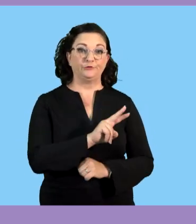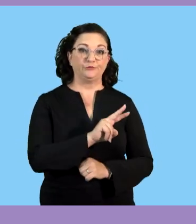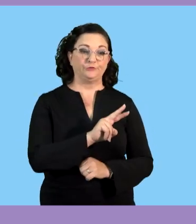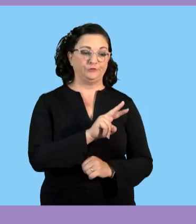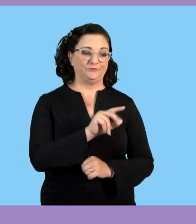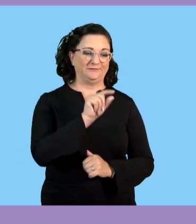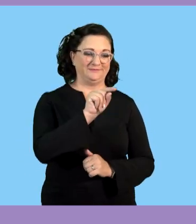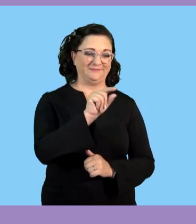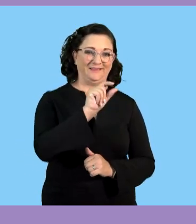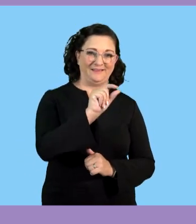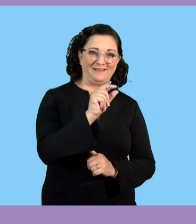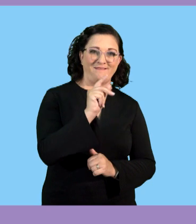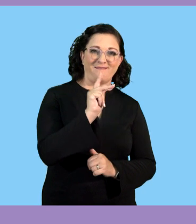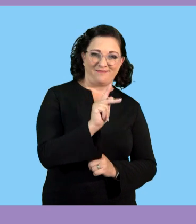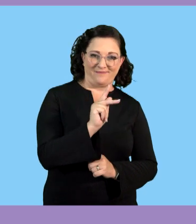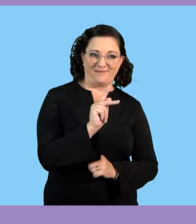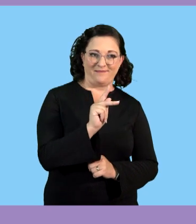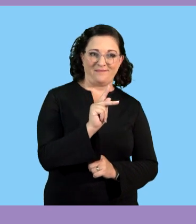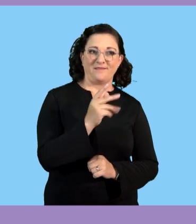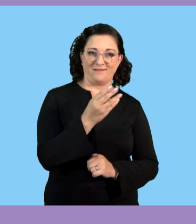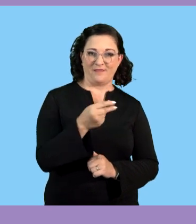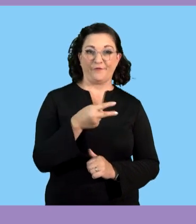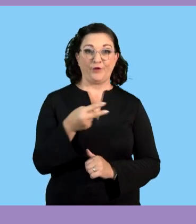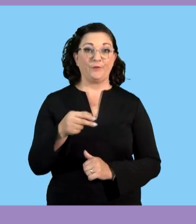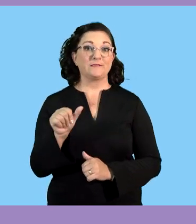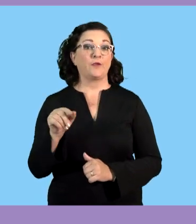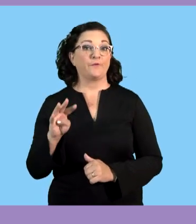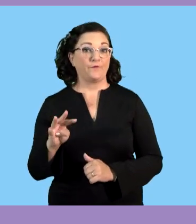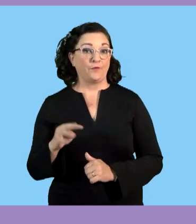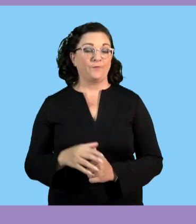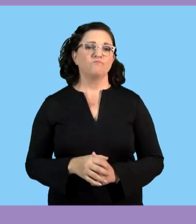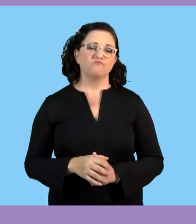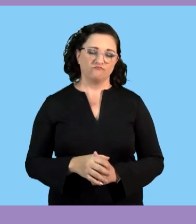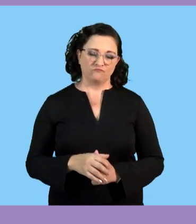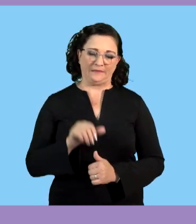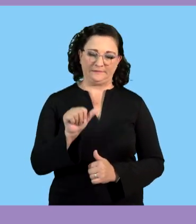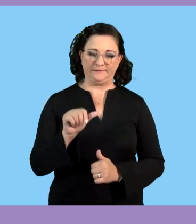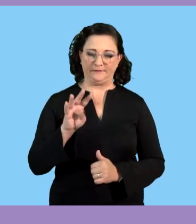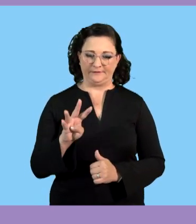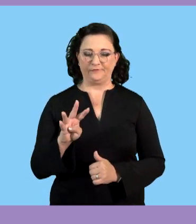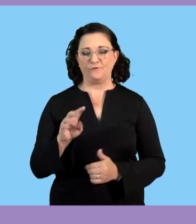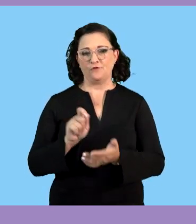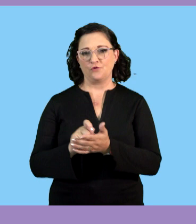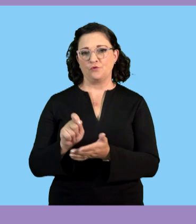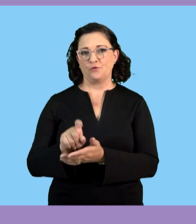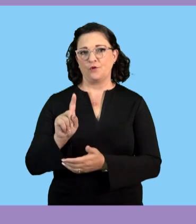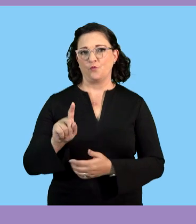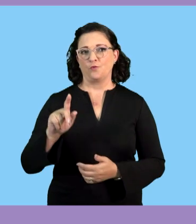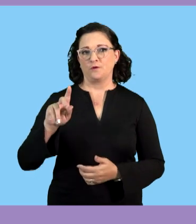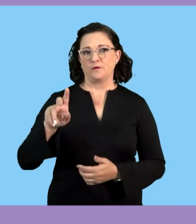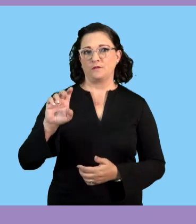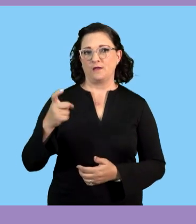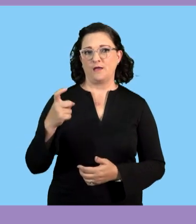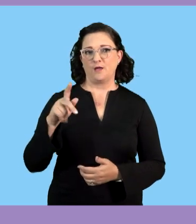2 exponent k is equals to 64. Now firstly, we are going to write 64 in exponential